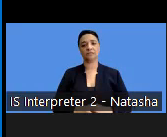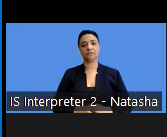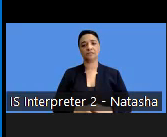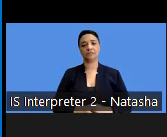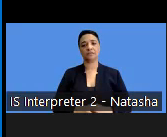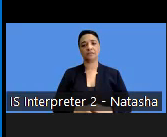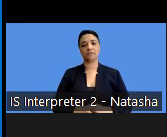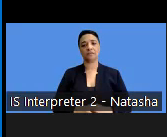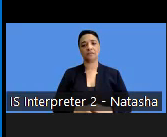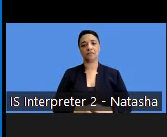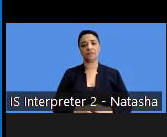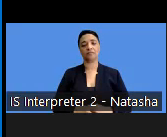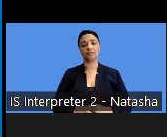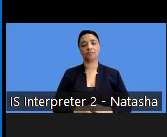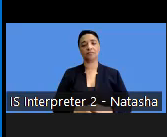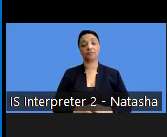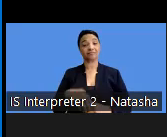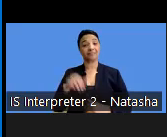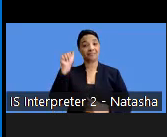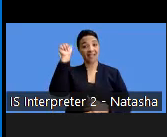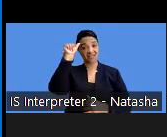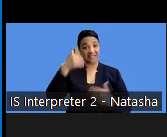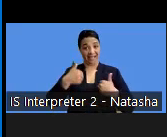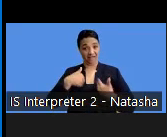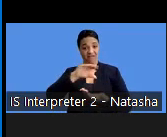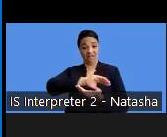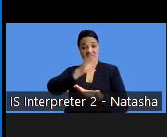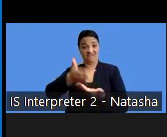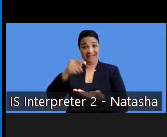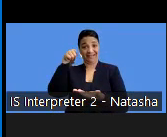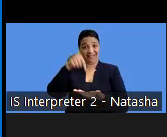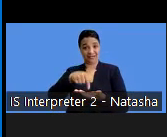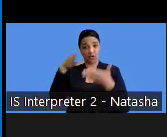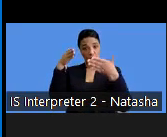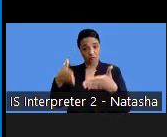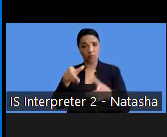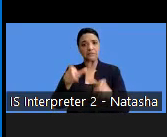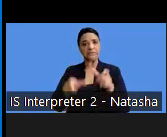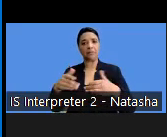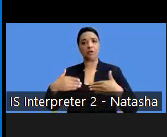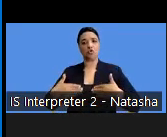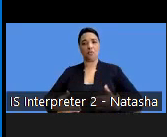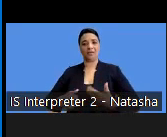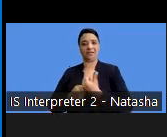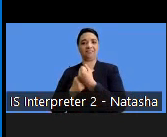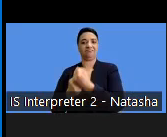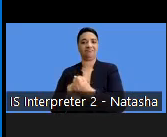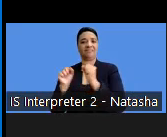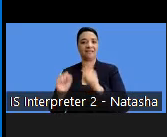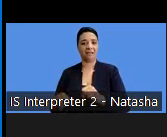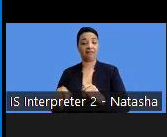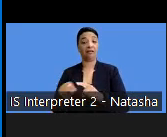inclusive ensure inclusive humanitarian humanitarian action. We're